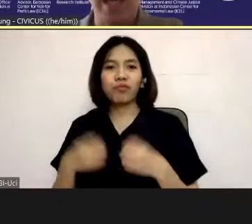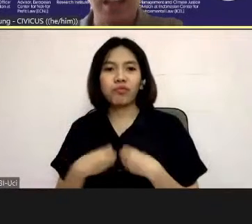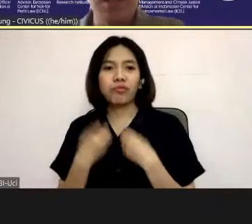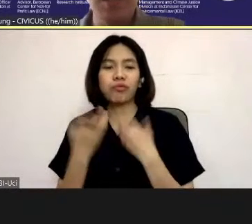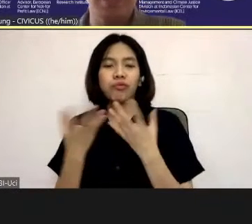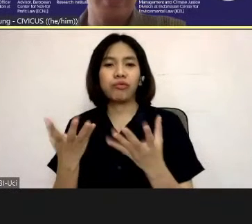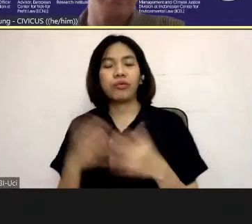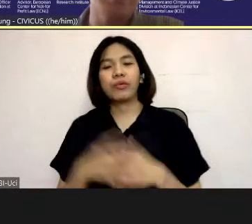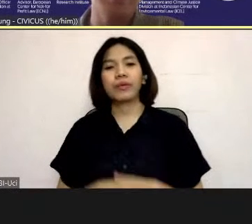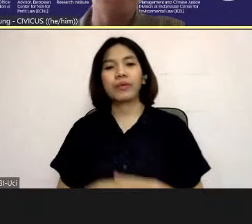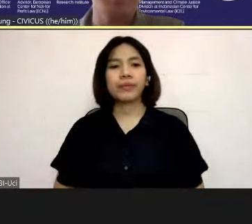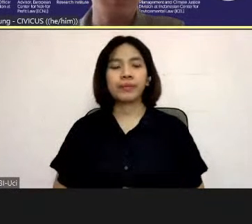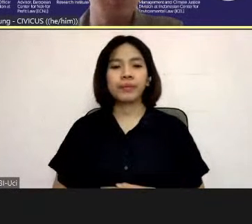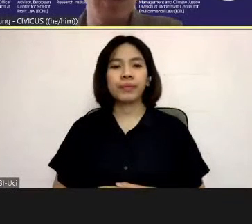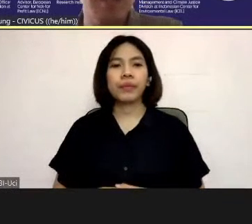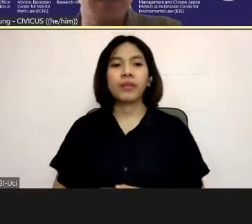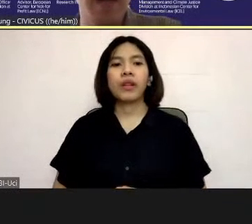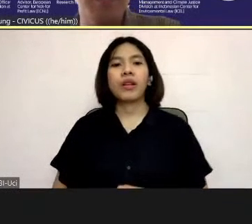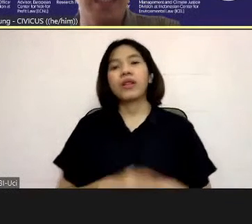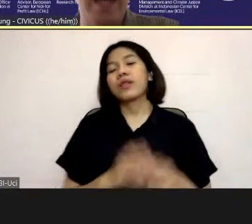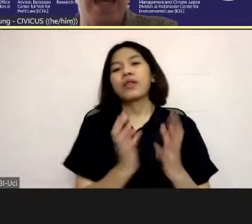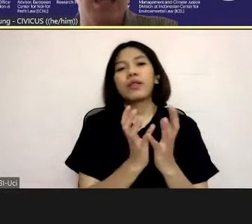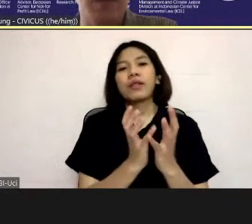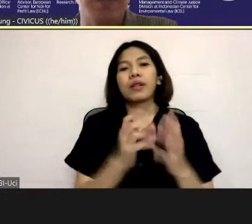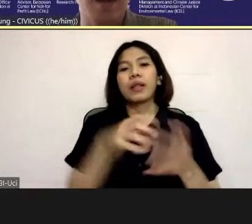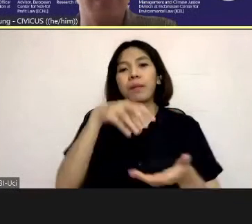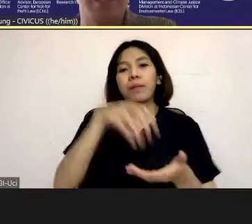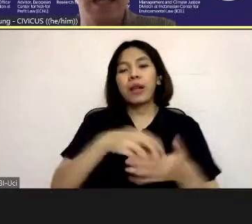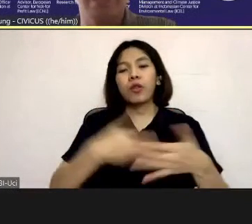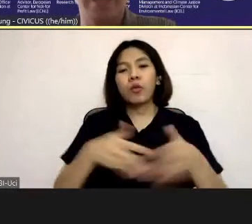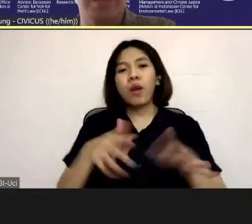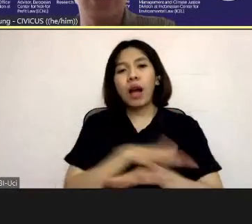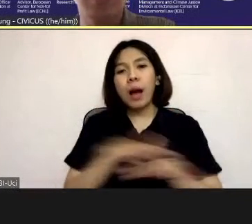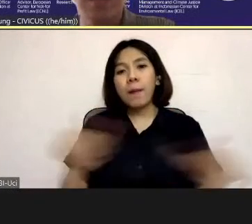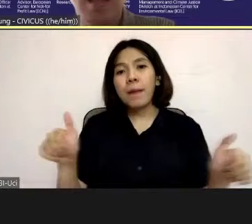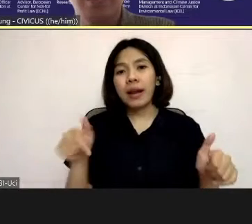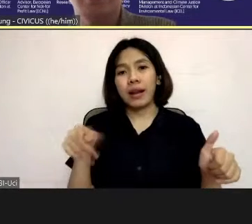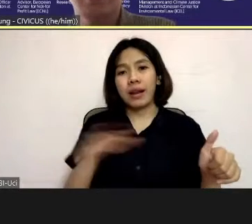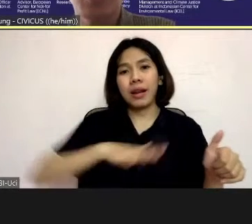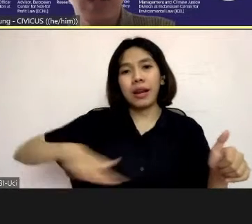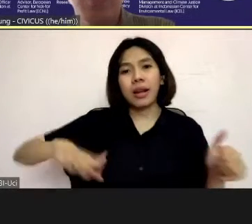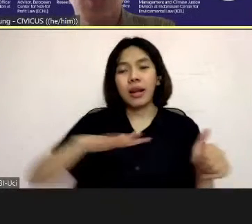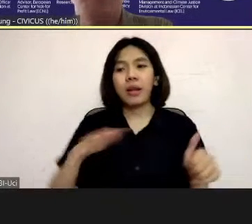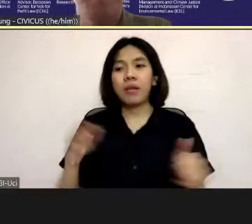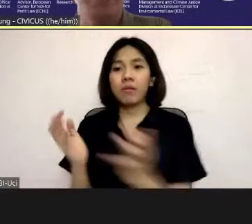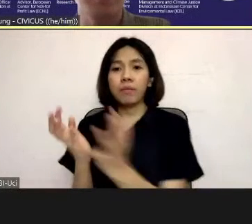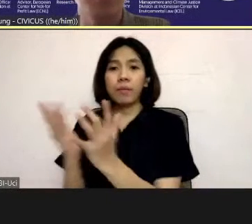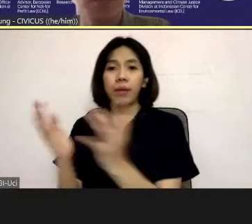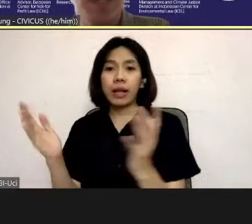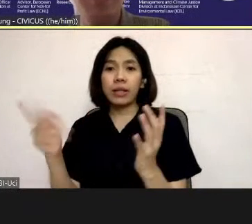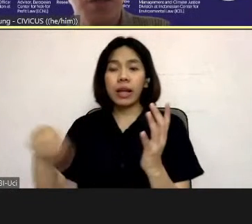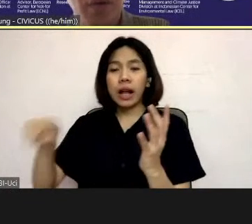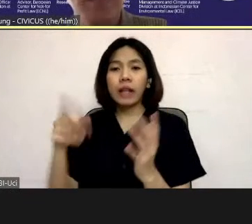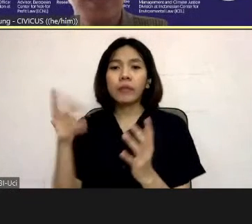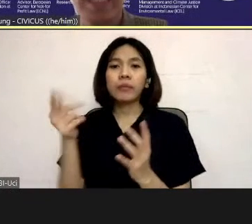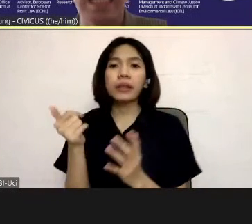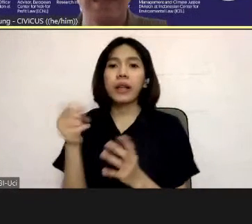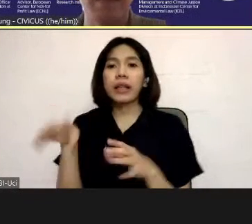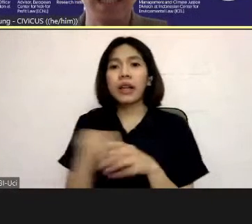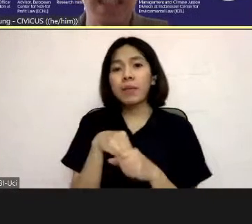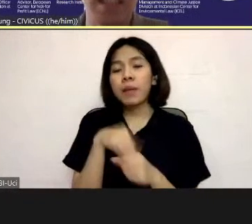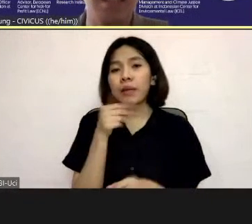constrained and challenged, and the human rights defenders and activists are at the constant risk of being surveyed,